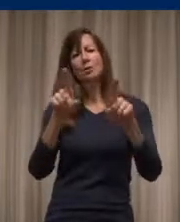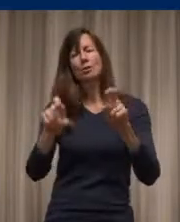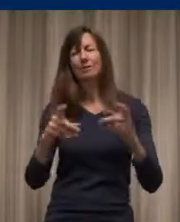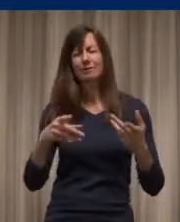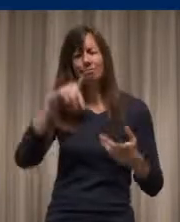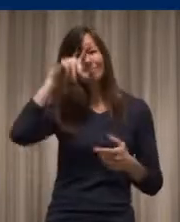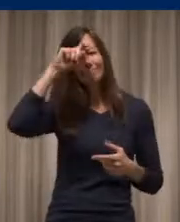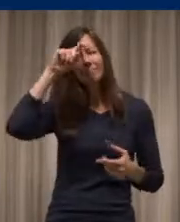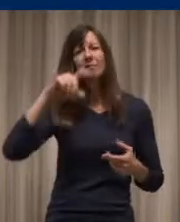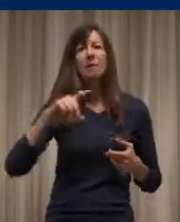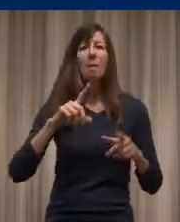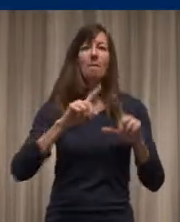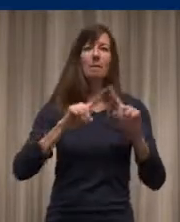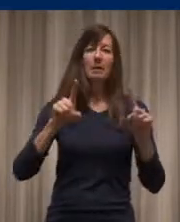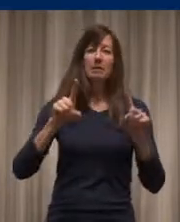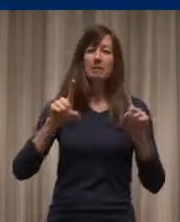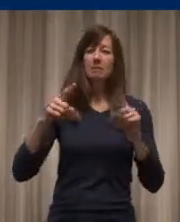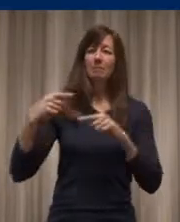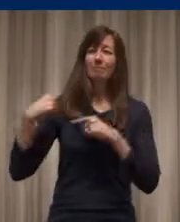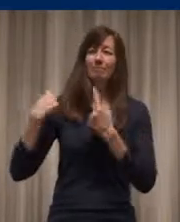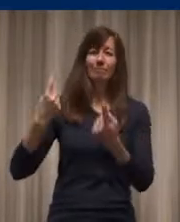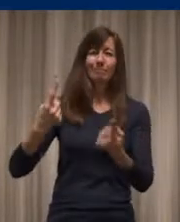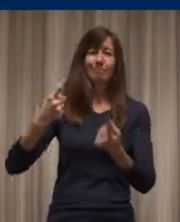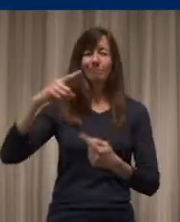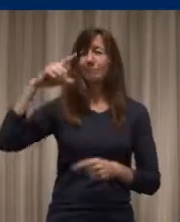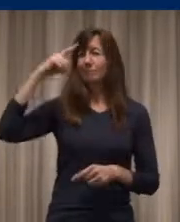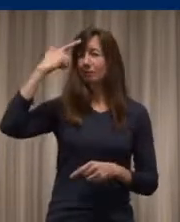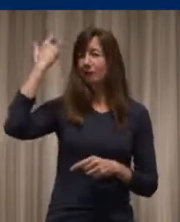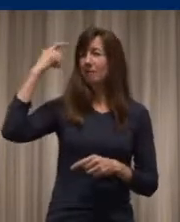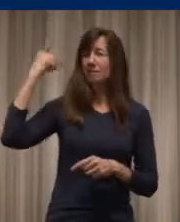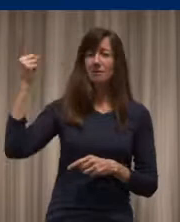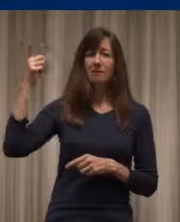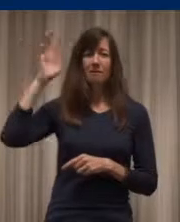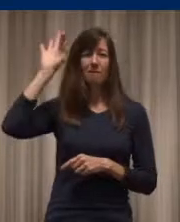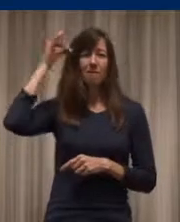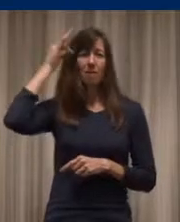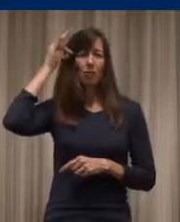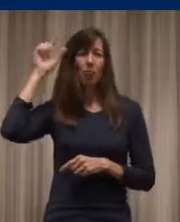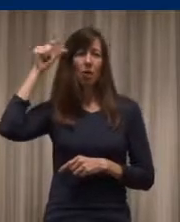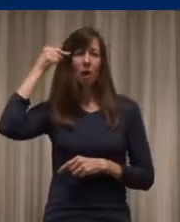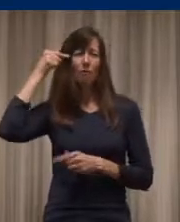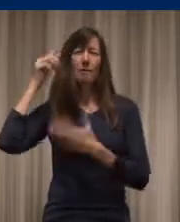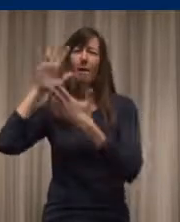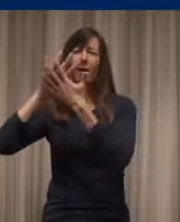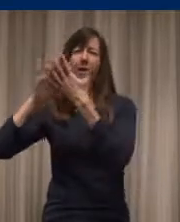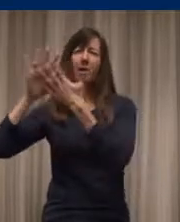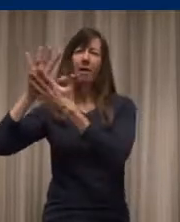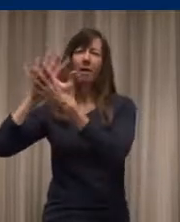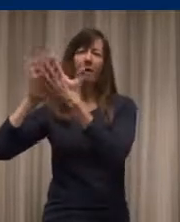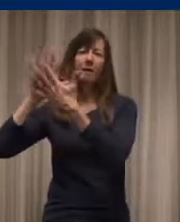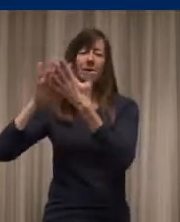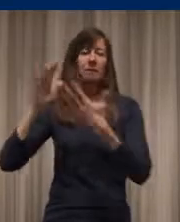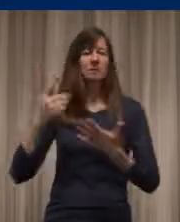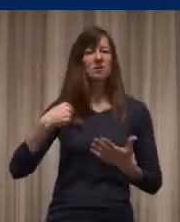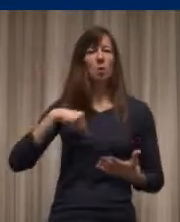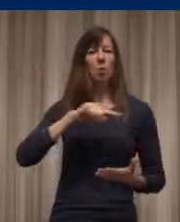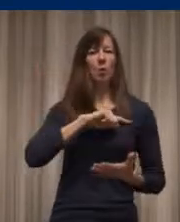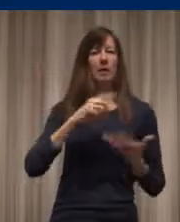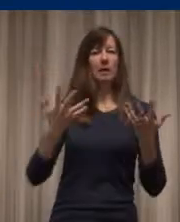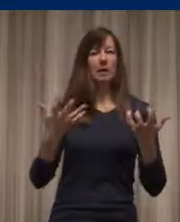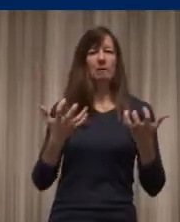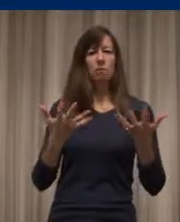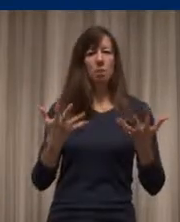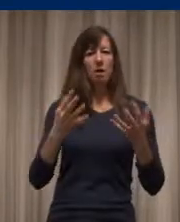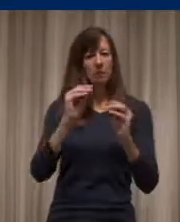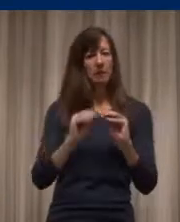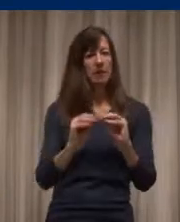particularly from the federal level, but even from the state level, of exactly how this is going to work. So I wanted to, at least here in Ulster County, make very clear how this